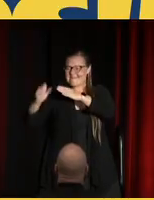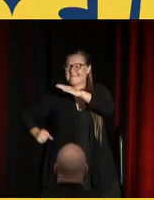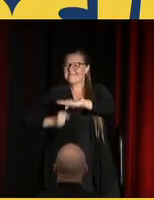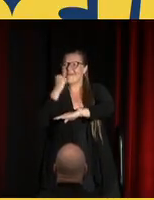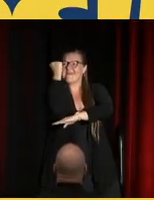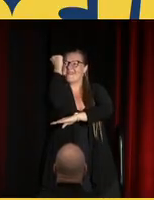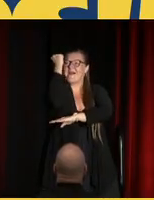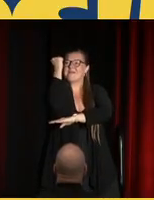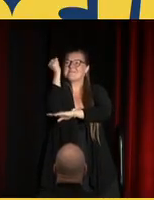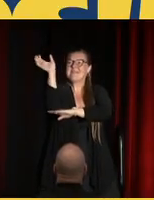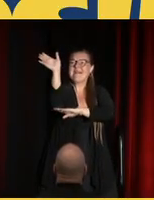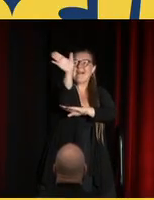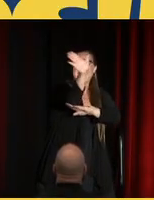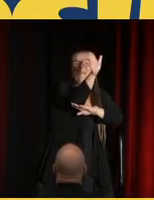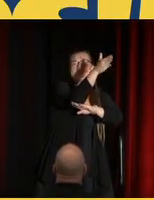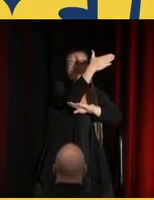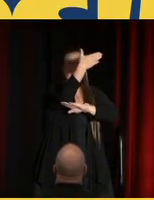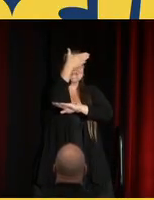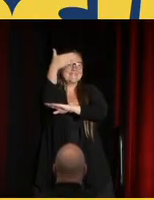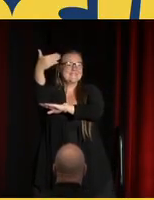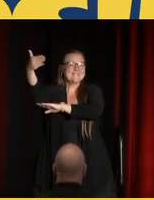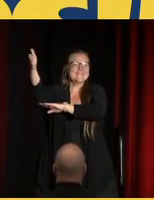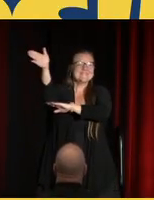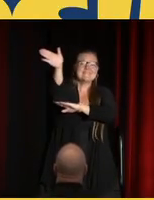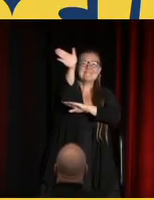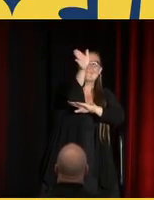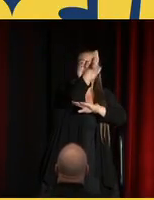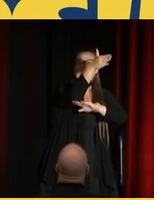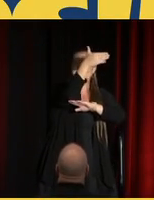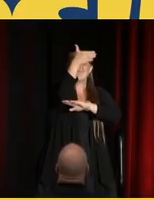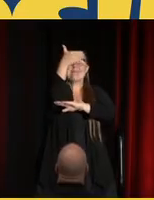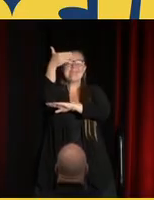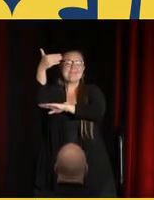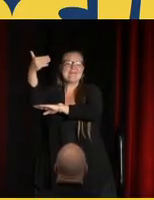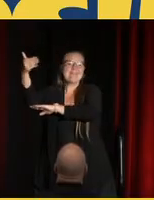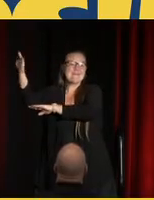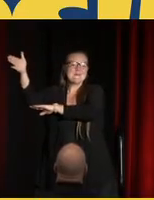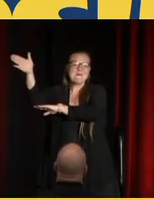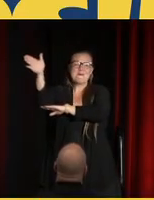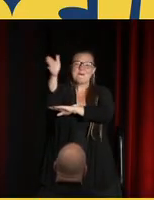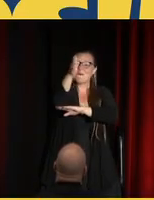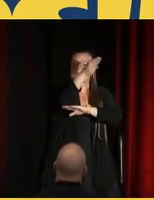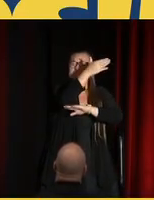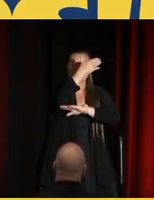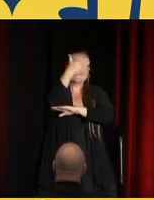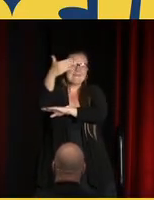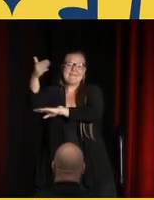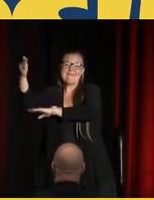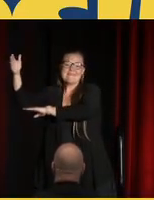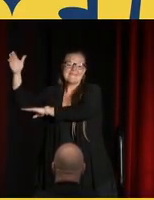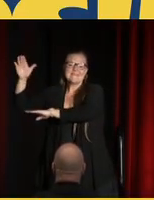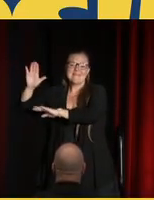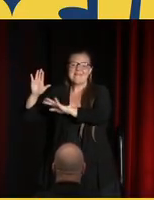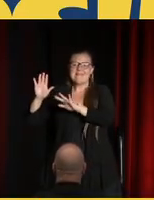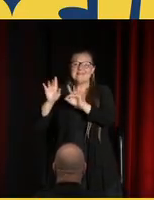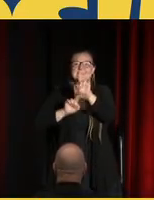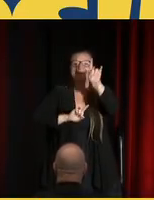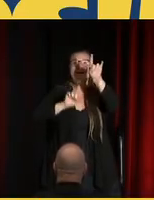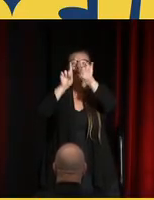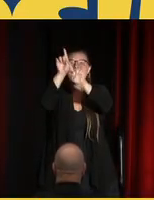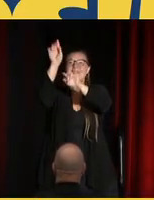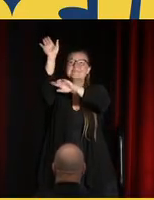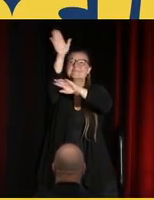night that our flag was still there. Oh, say